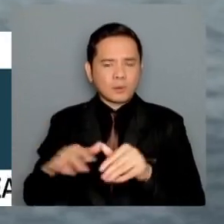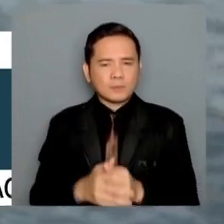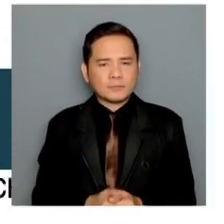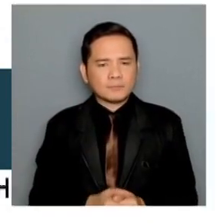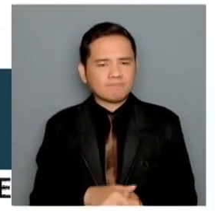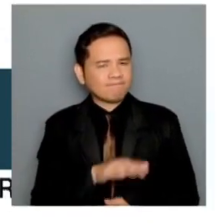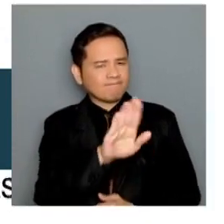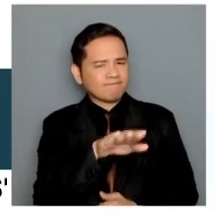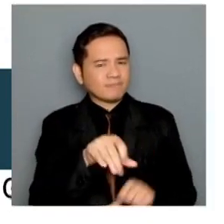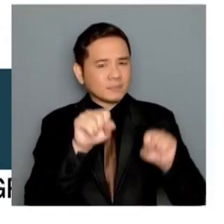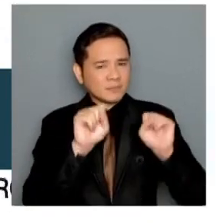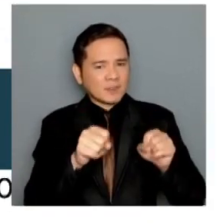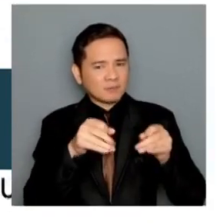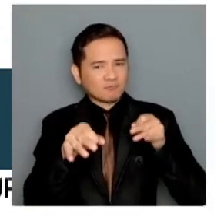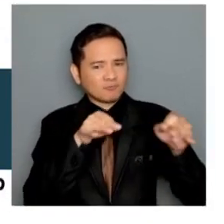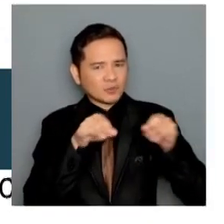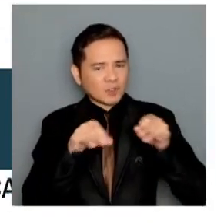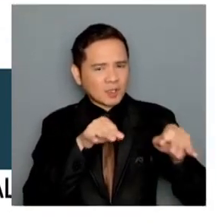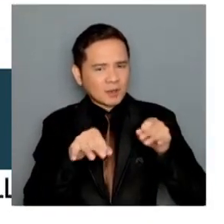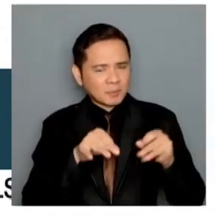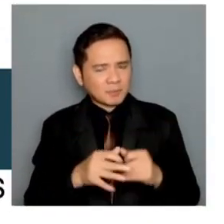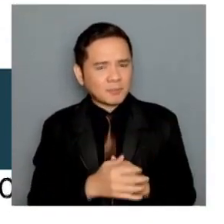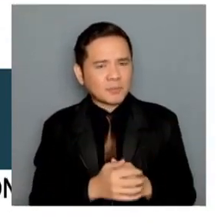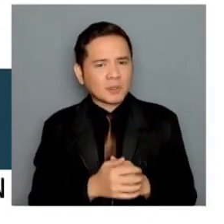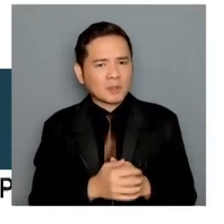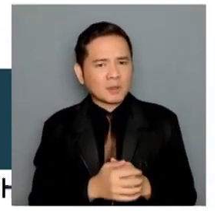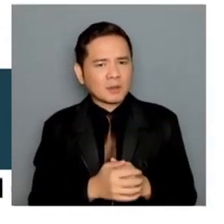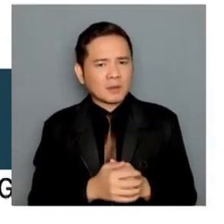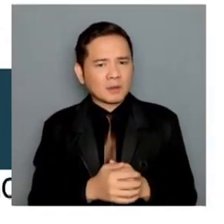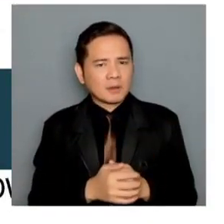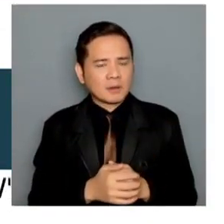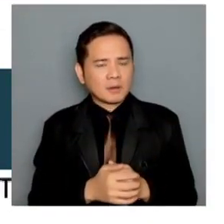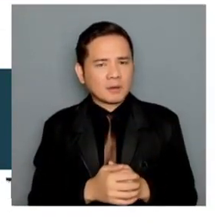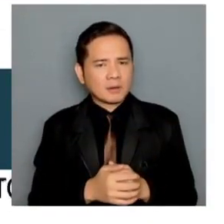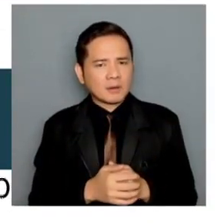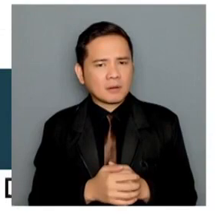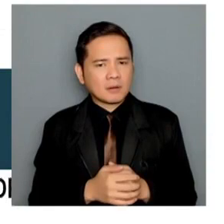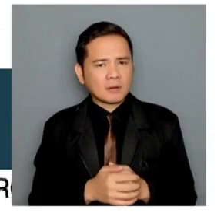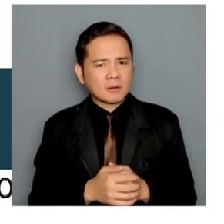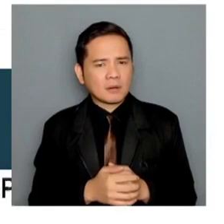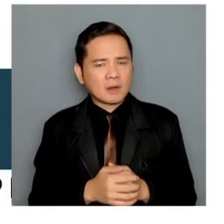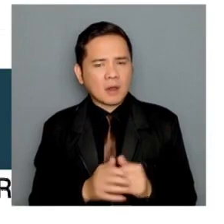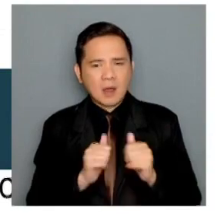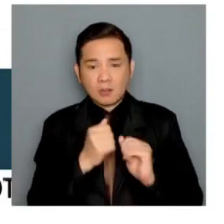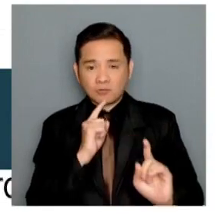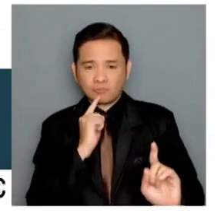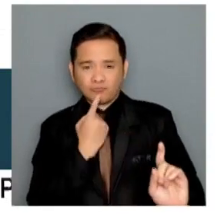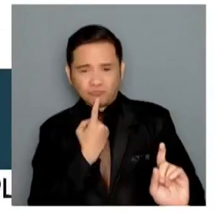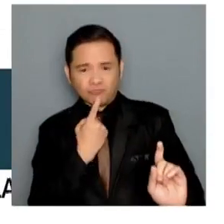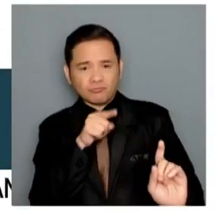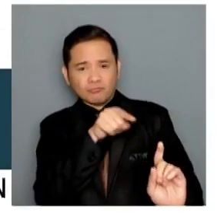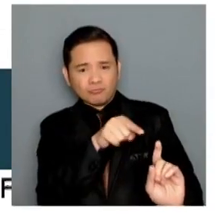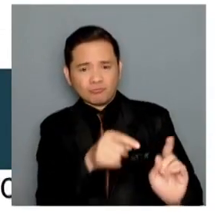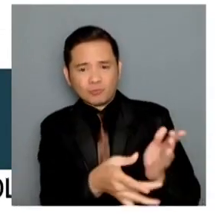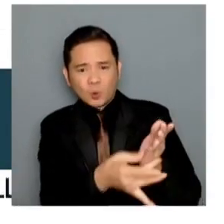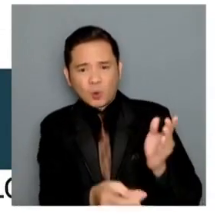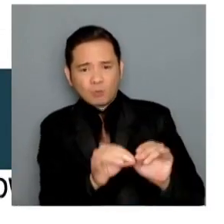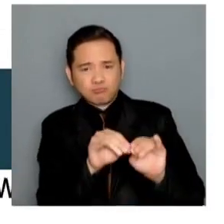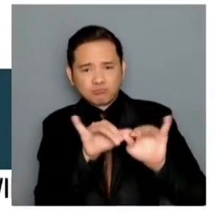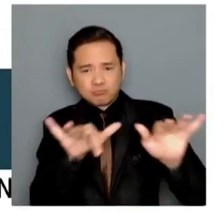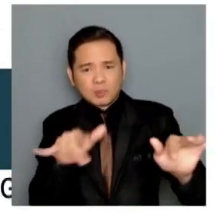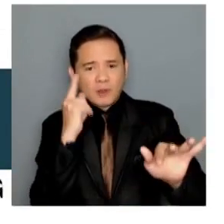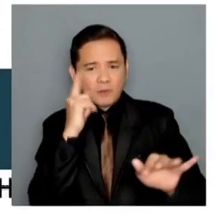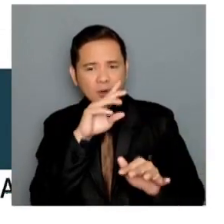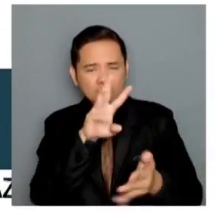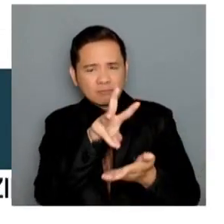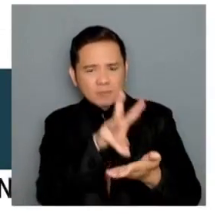the degree of affectation or the degree of the effect of the oil spill in particular towns? Because some, I think,